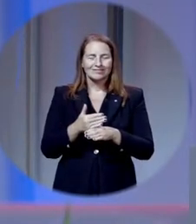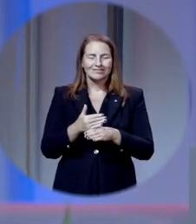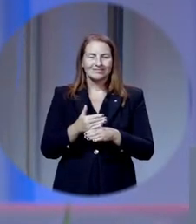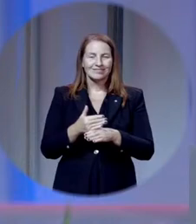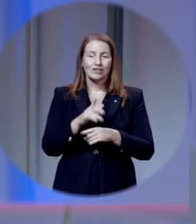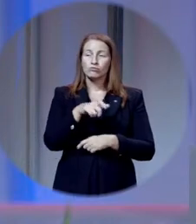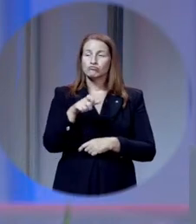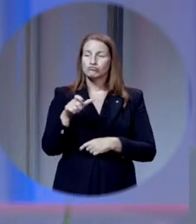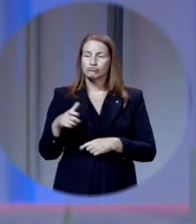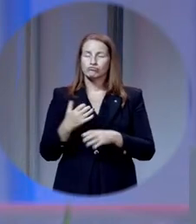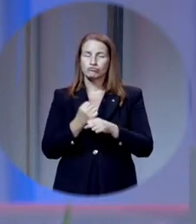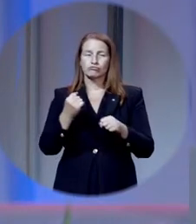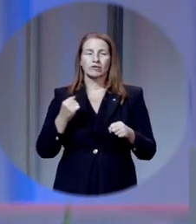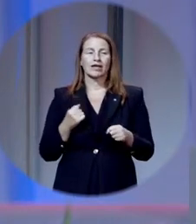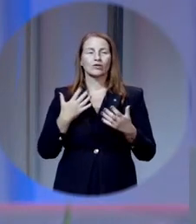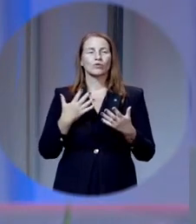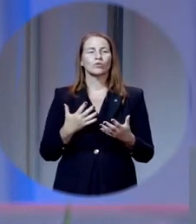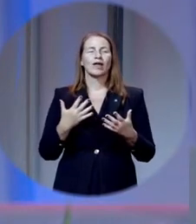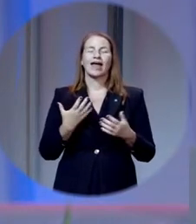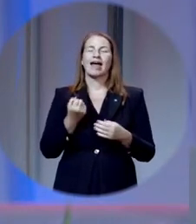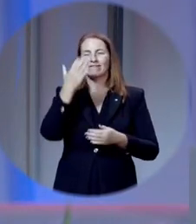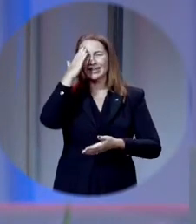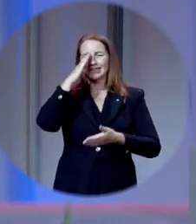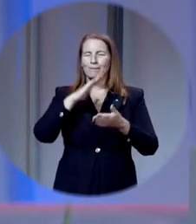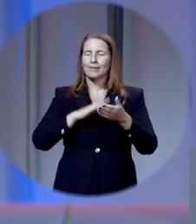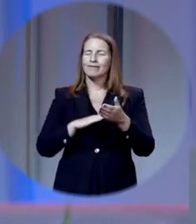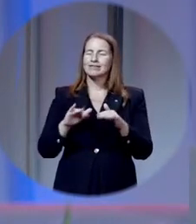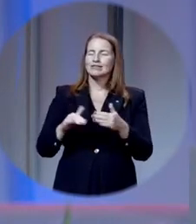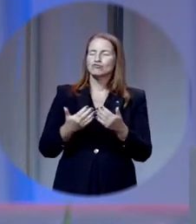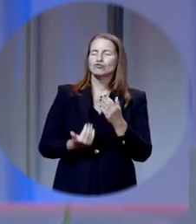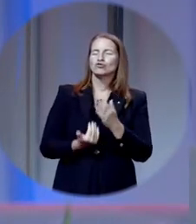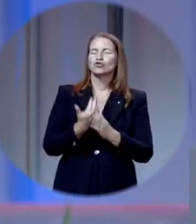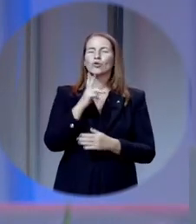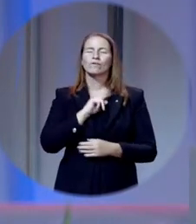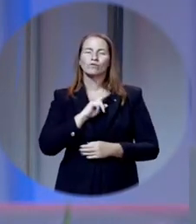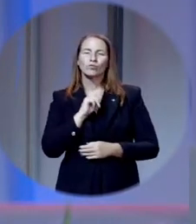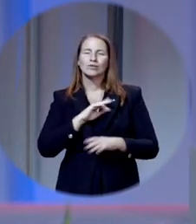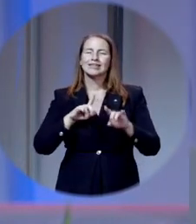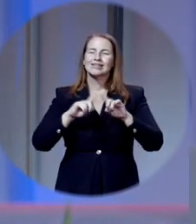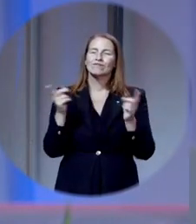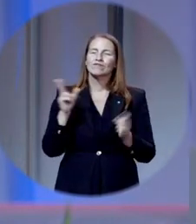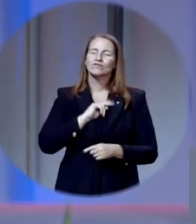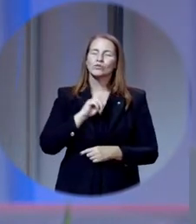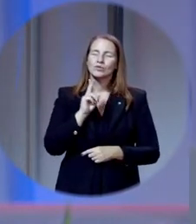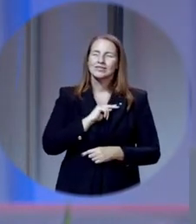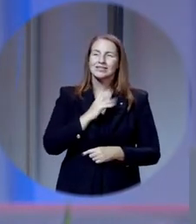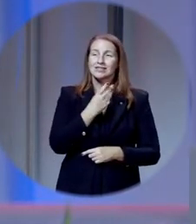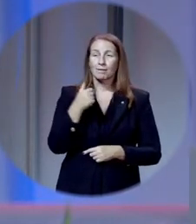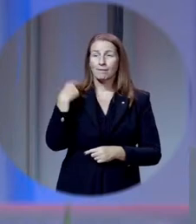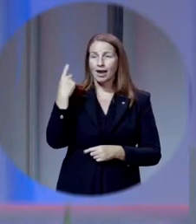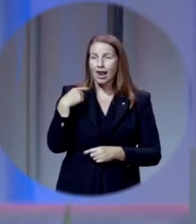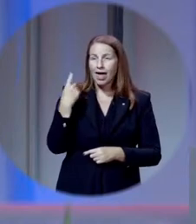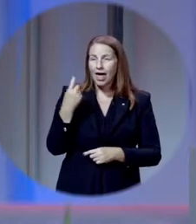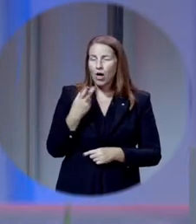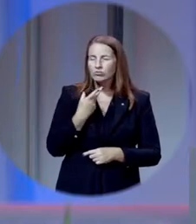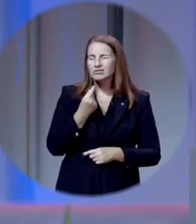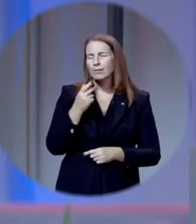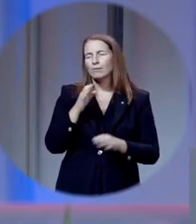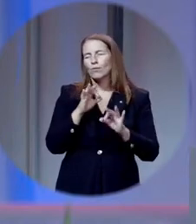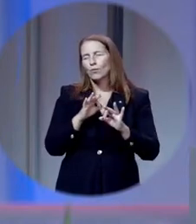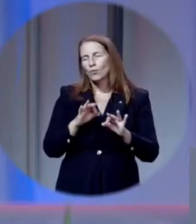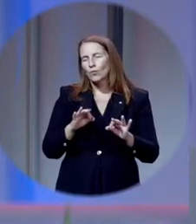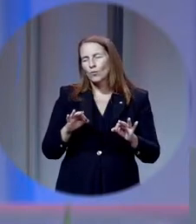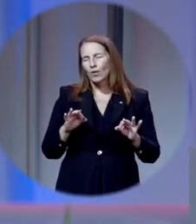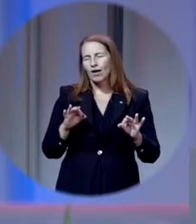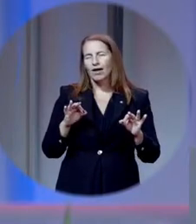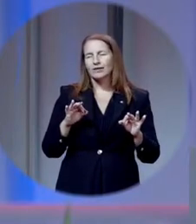come through an experience that has introduced you to new voices, different voices, some loud, some less so. It